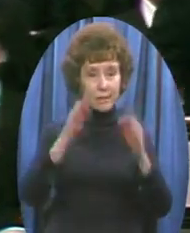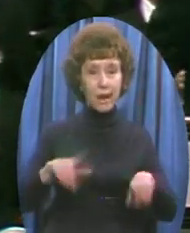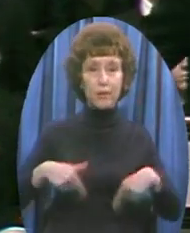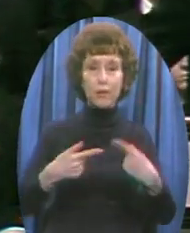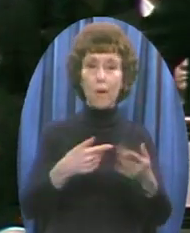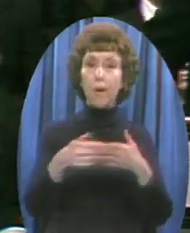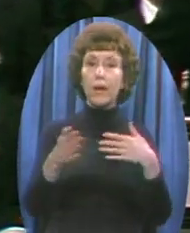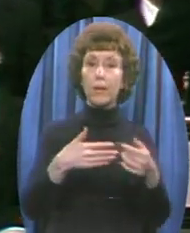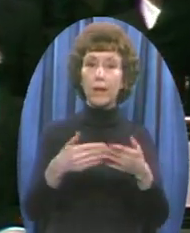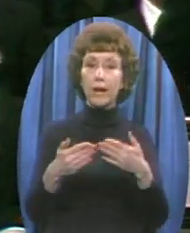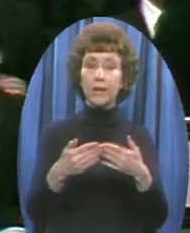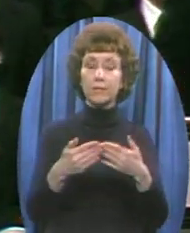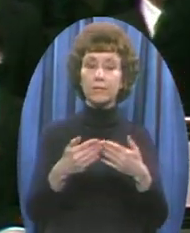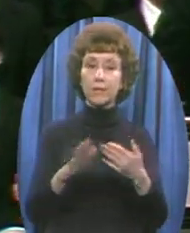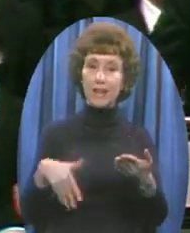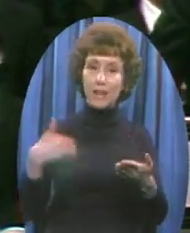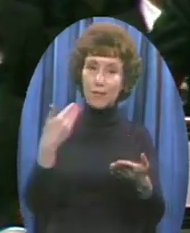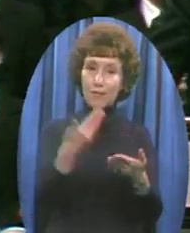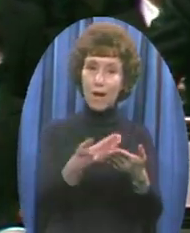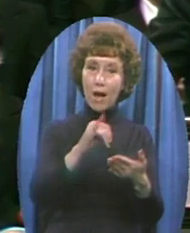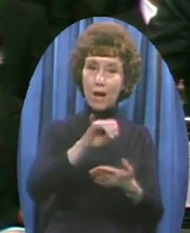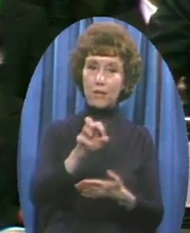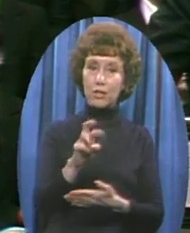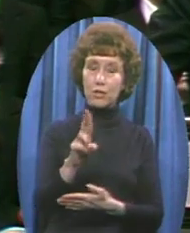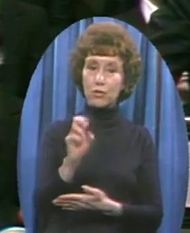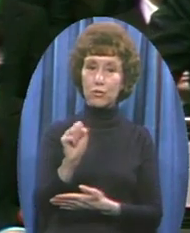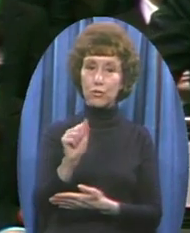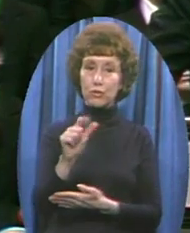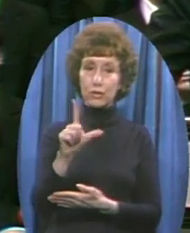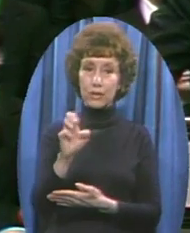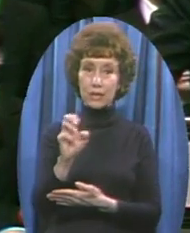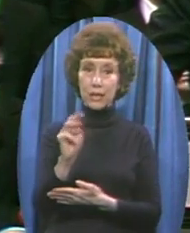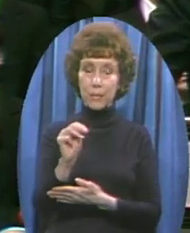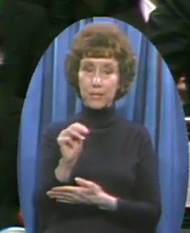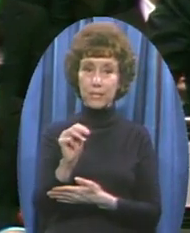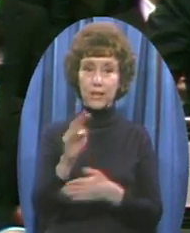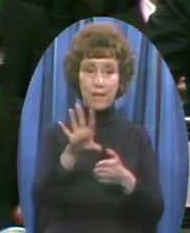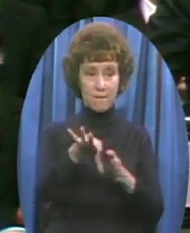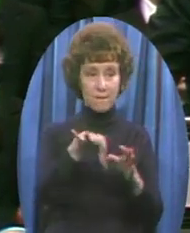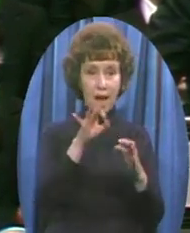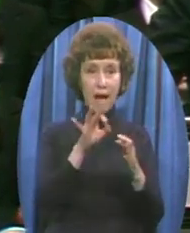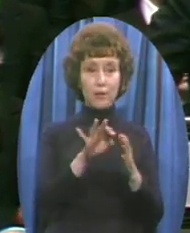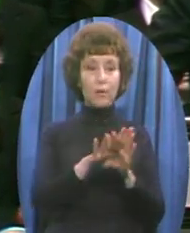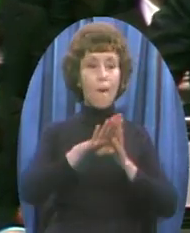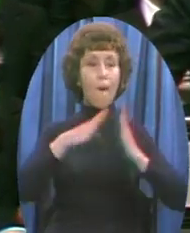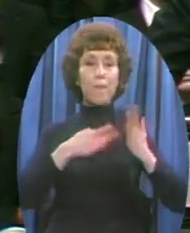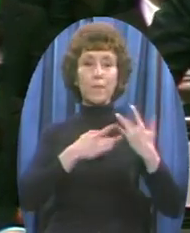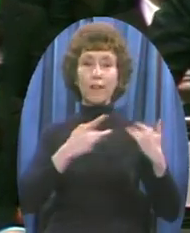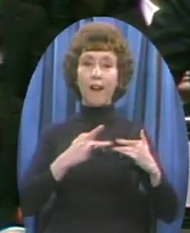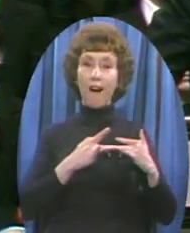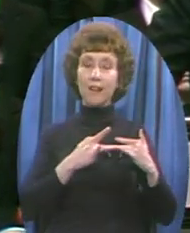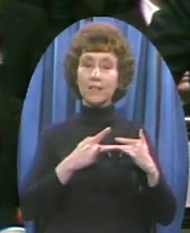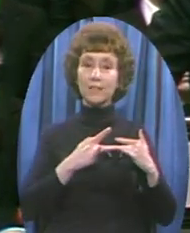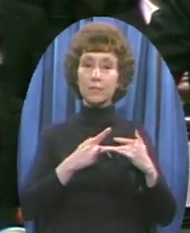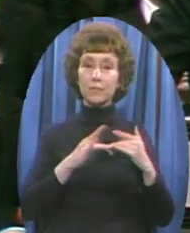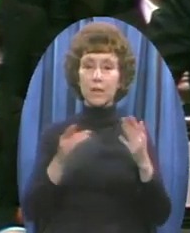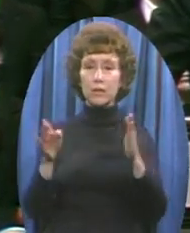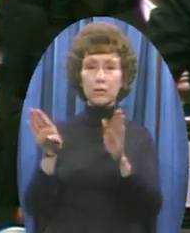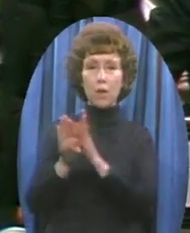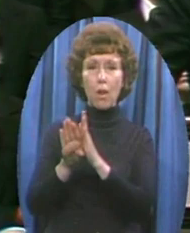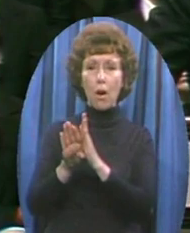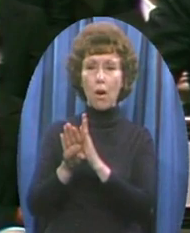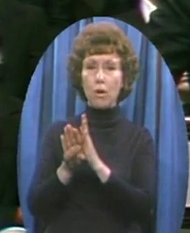found open hearts on the part of the saints. He found closed doors and many adversaries on the